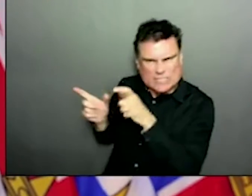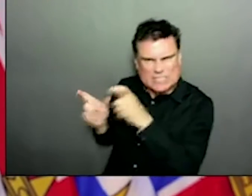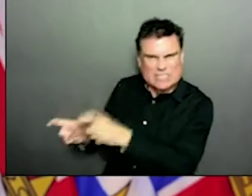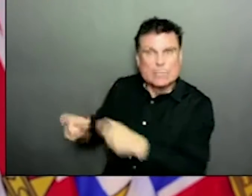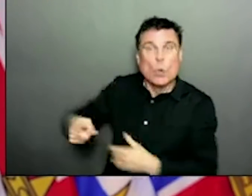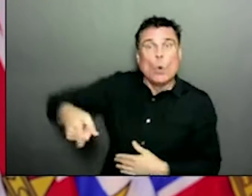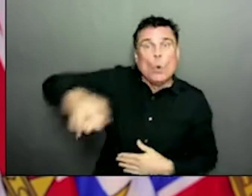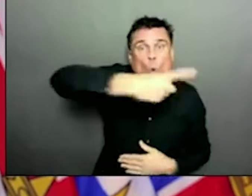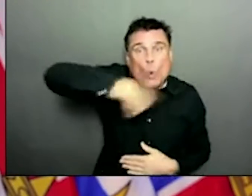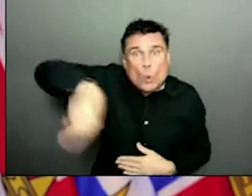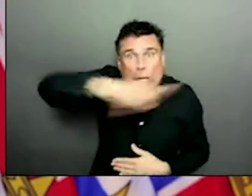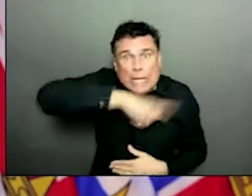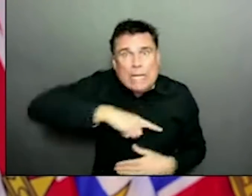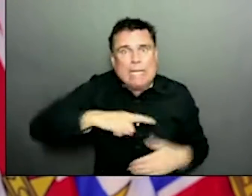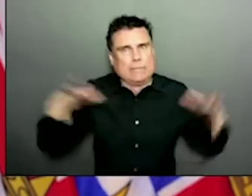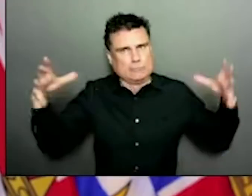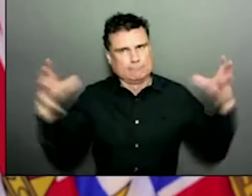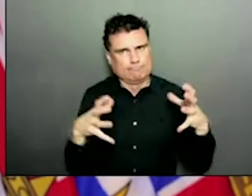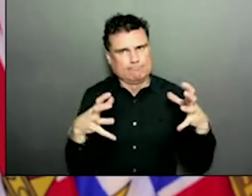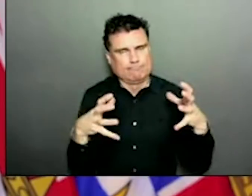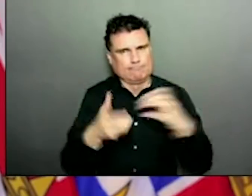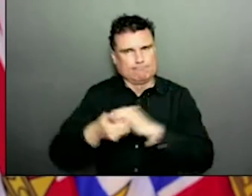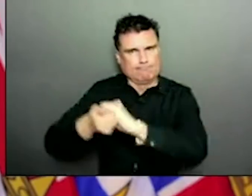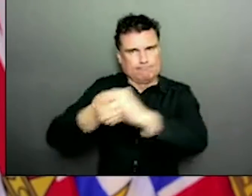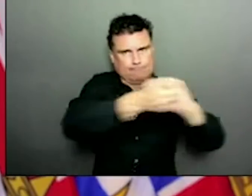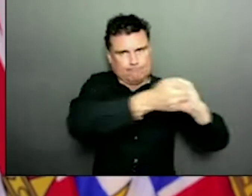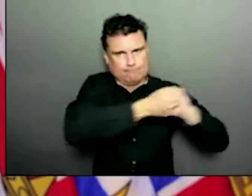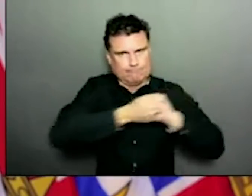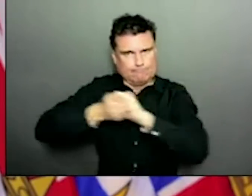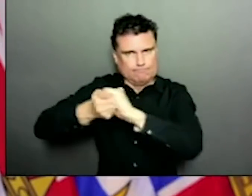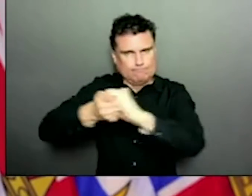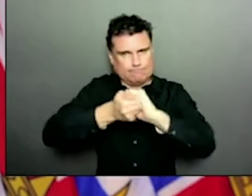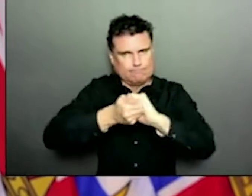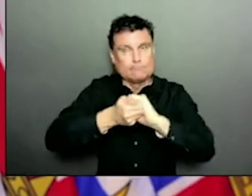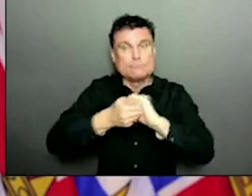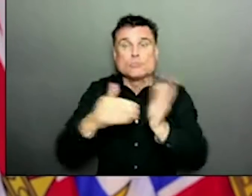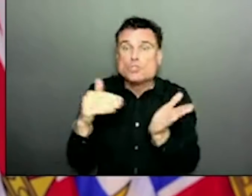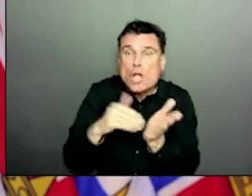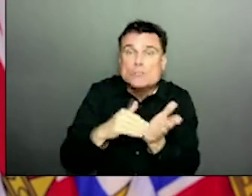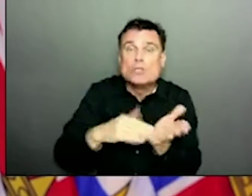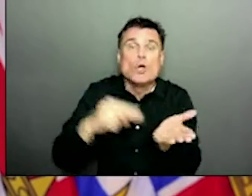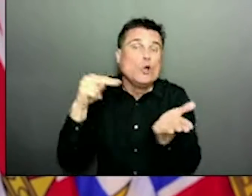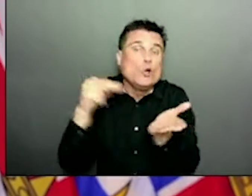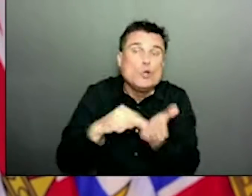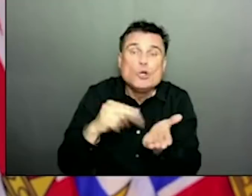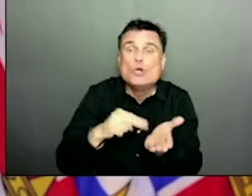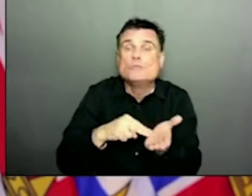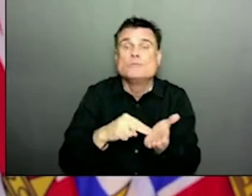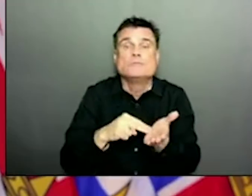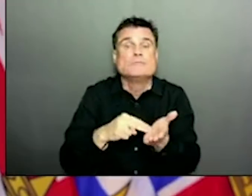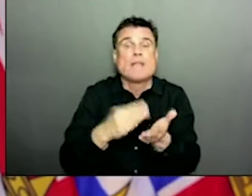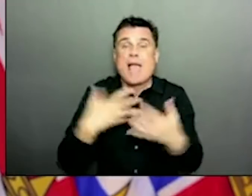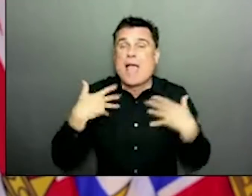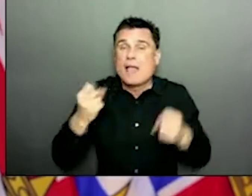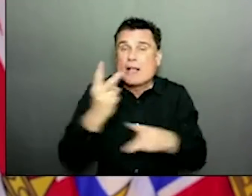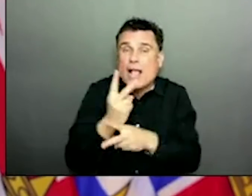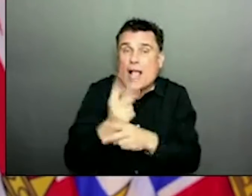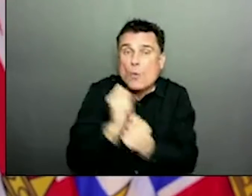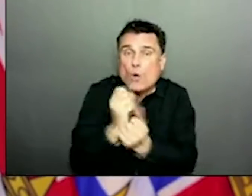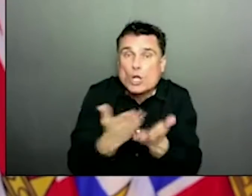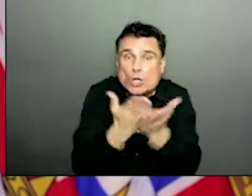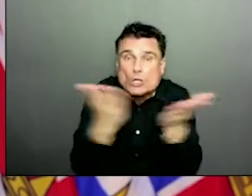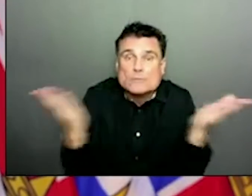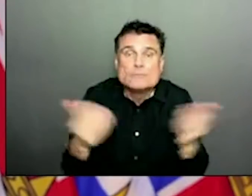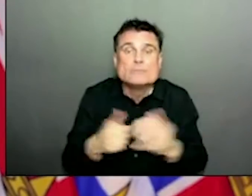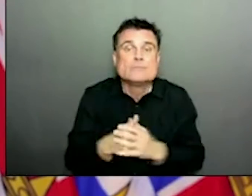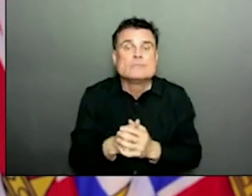tracers, and, as I had the pleasure of seeing earlier this week, our immunization teams now who are providing COVID-19